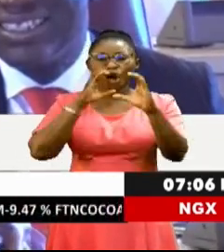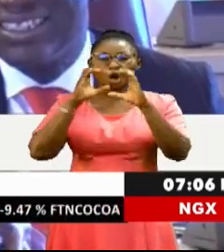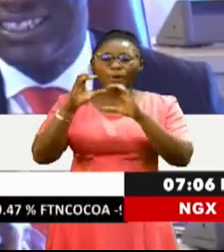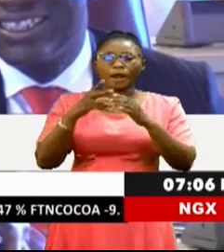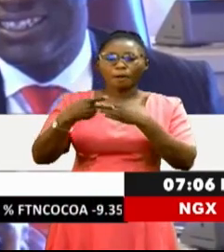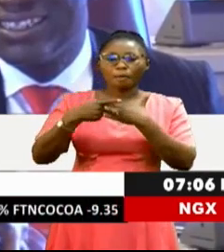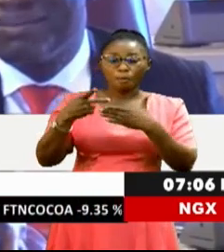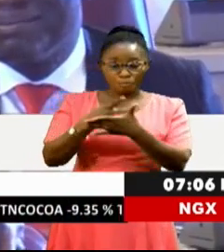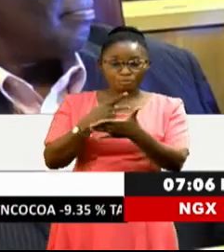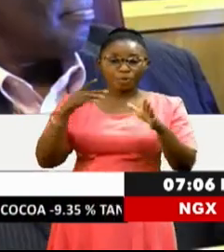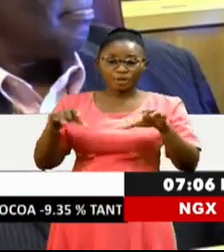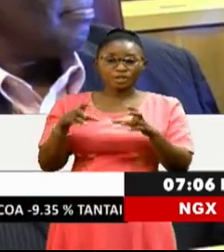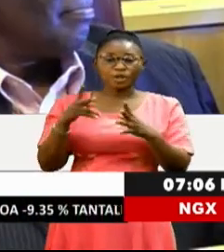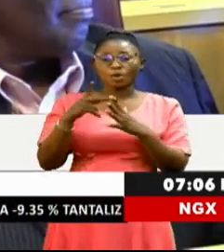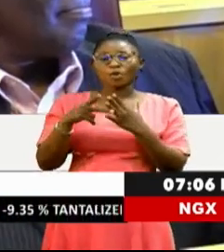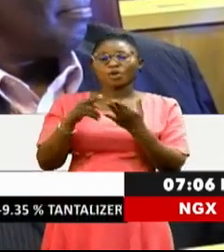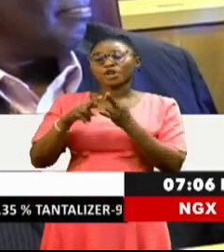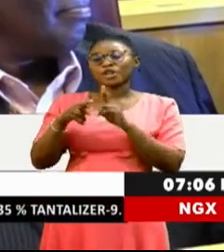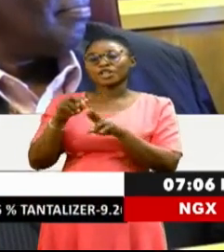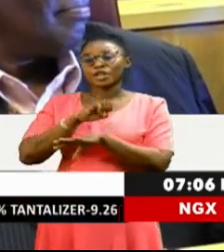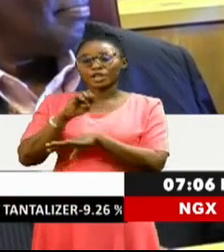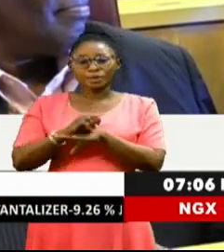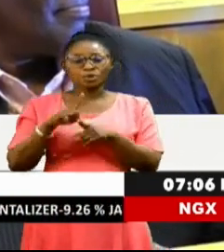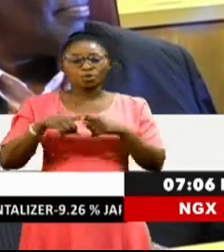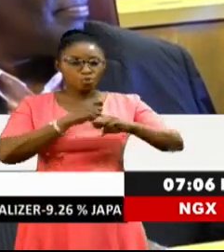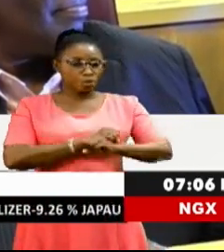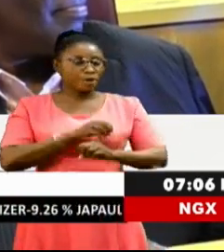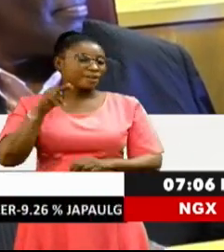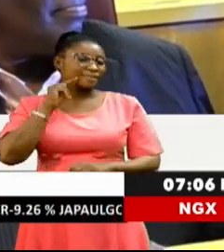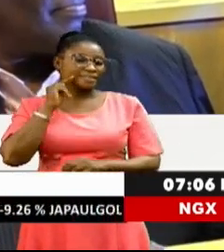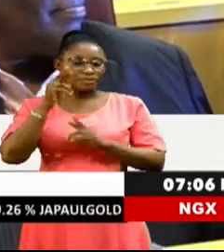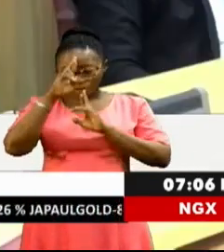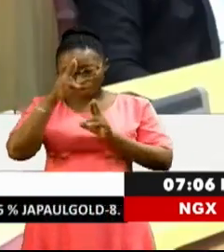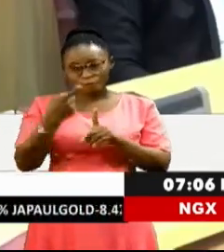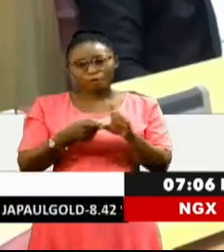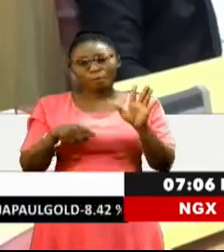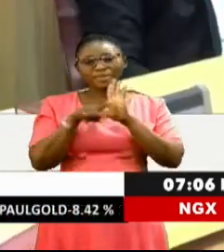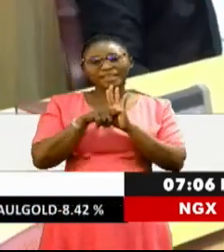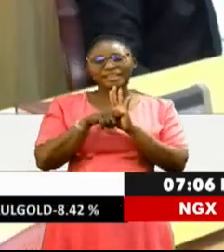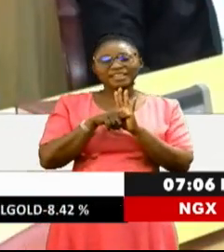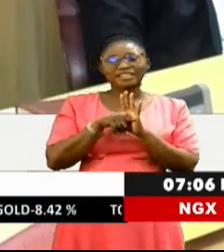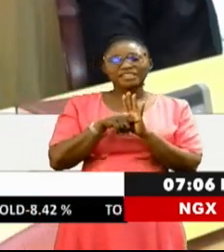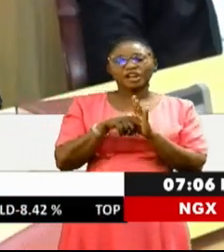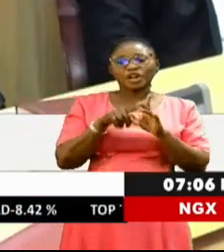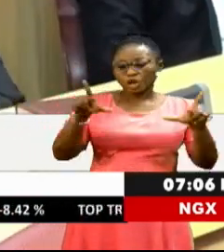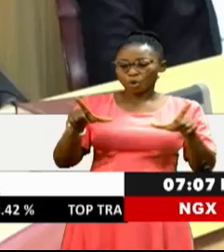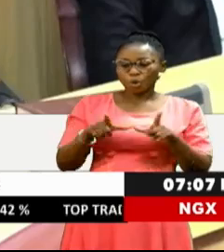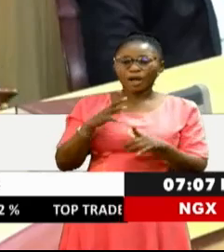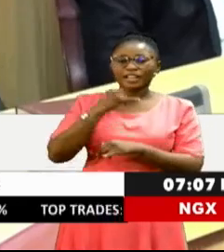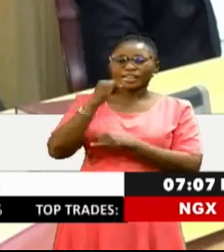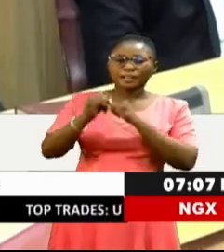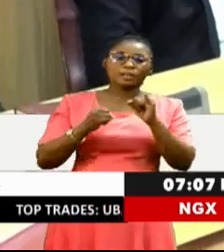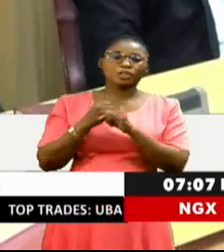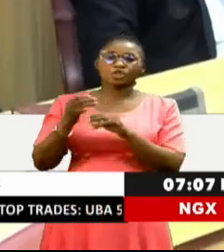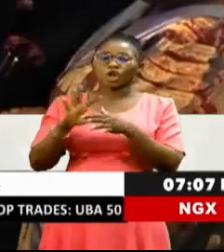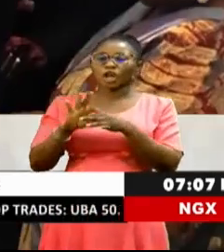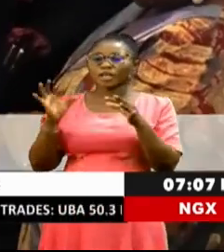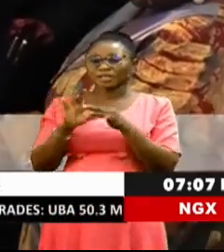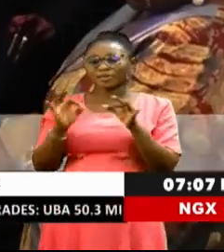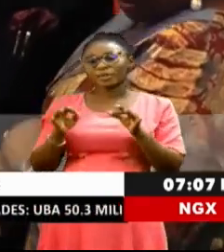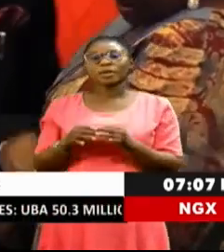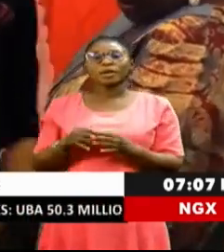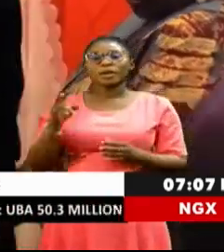proactive public relations engagements to protect Nigeria's reputation from negative local and international narratives. Hamman